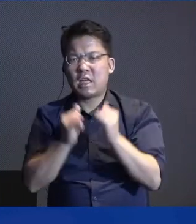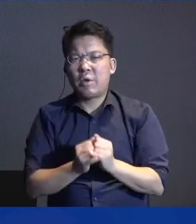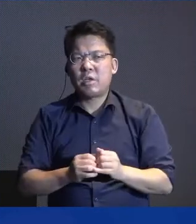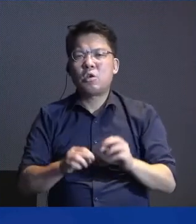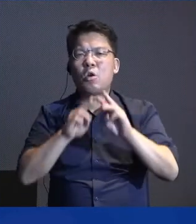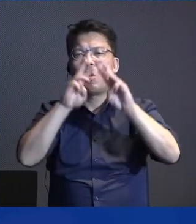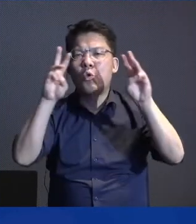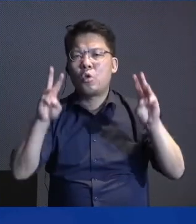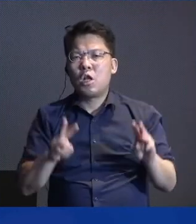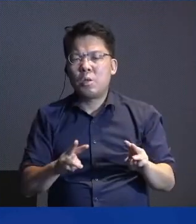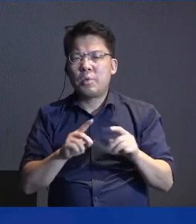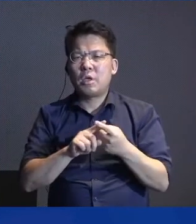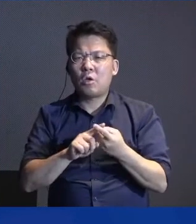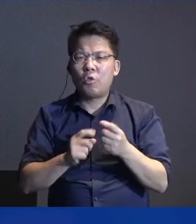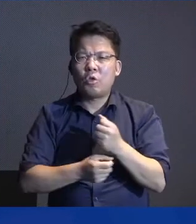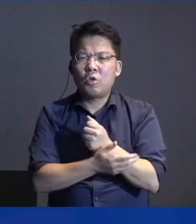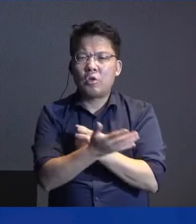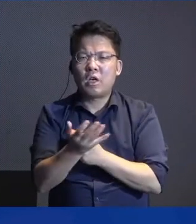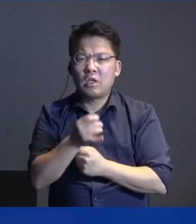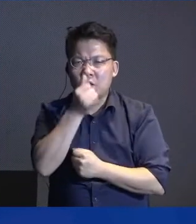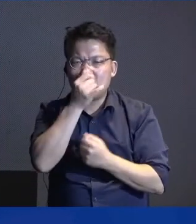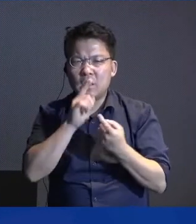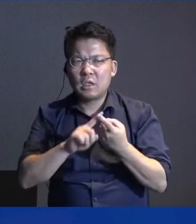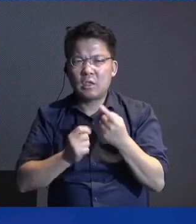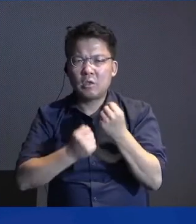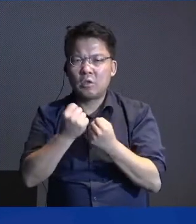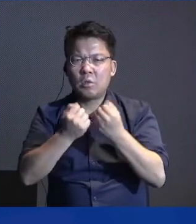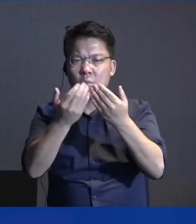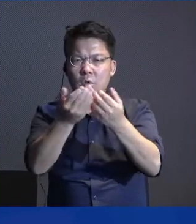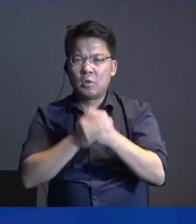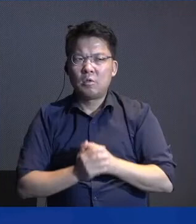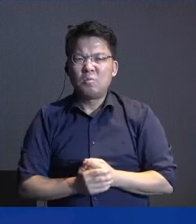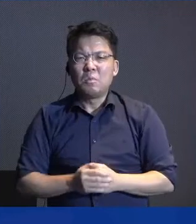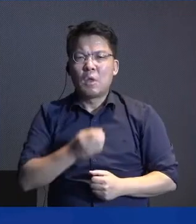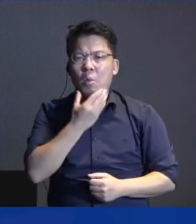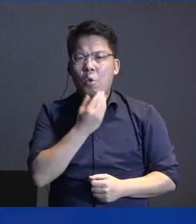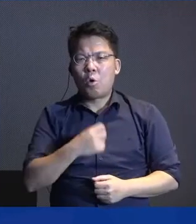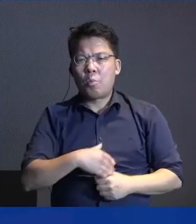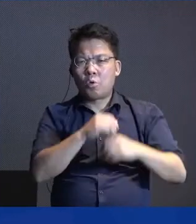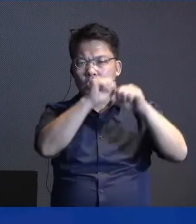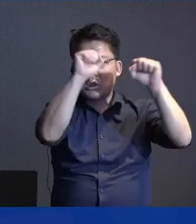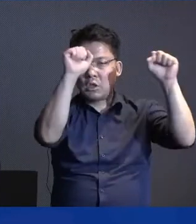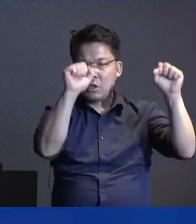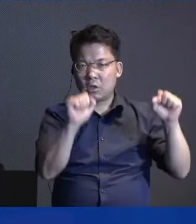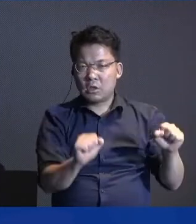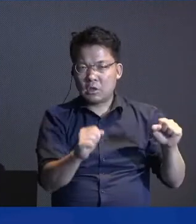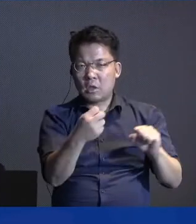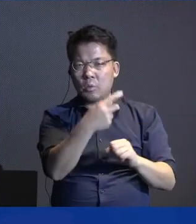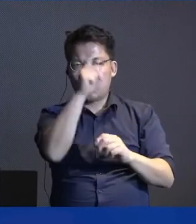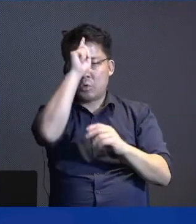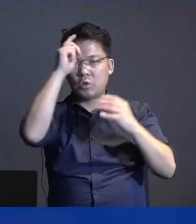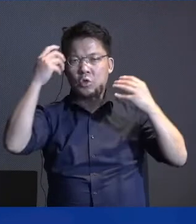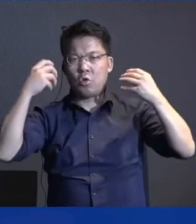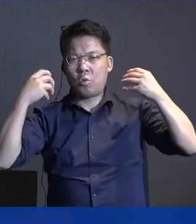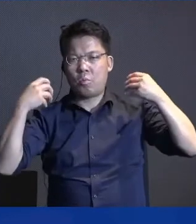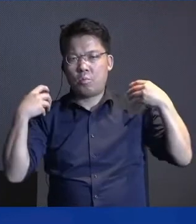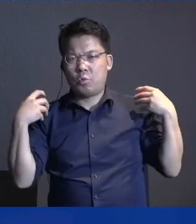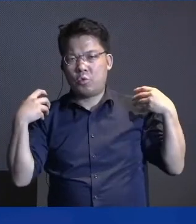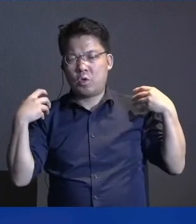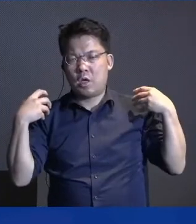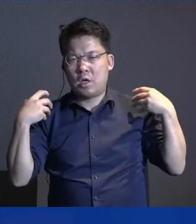the healthcare system and how government deal with like a pension and then